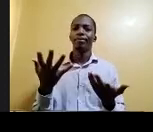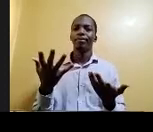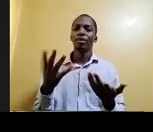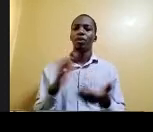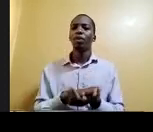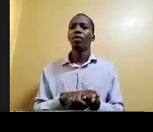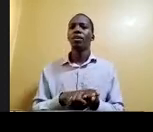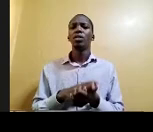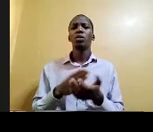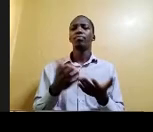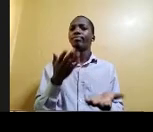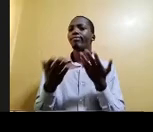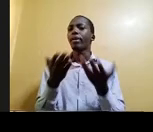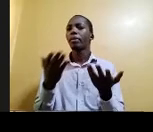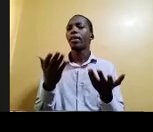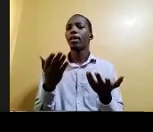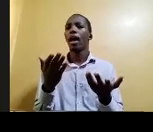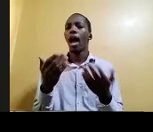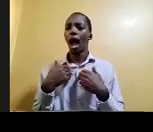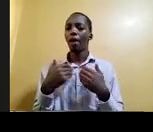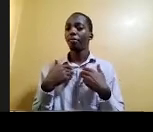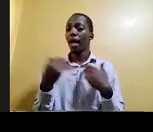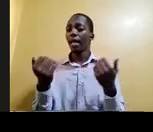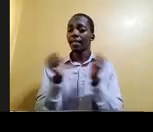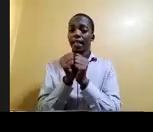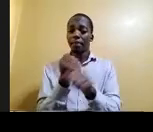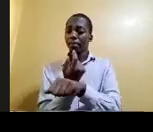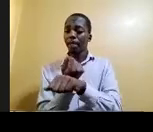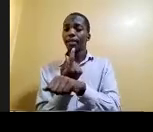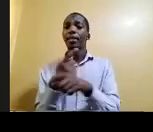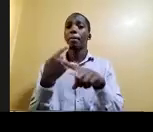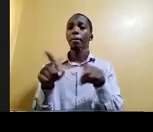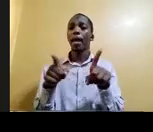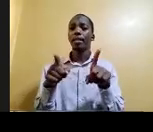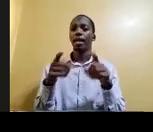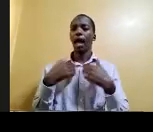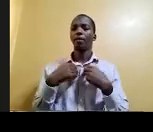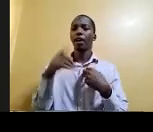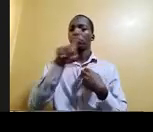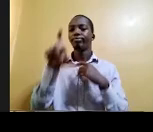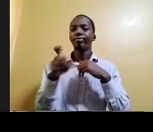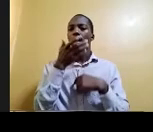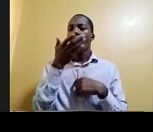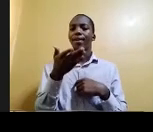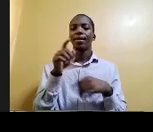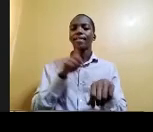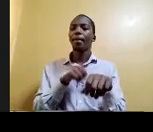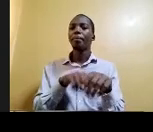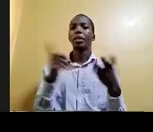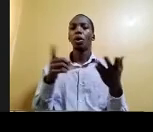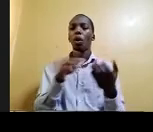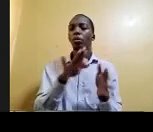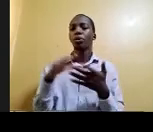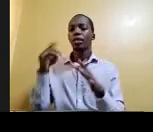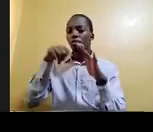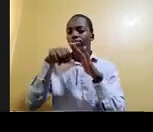probably completed my 10 minutes, but we will have under the question and answer session opportunity to go into these